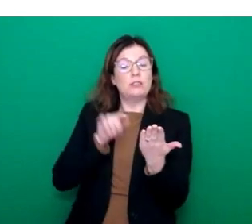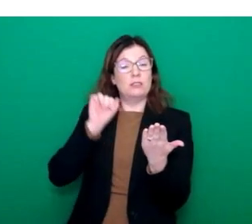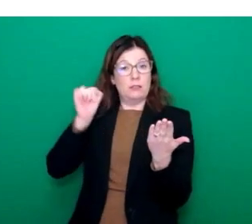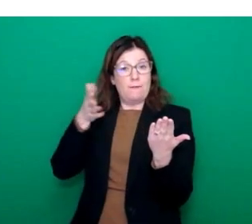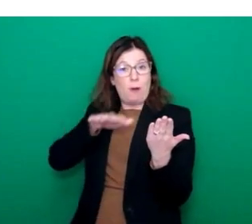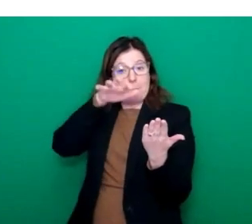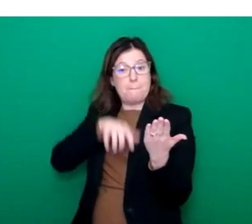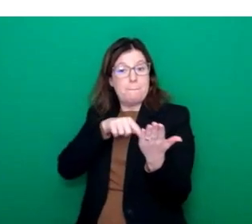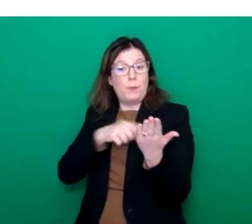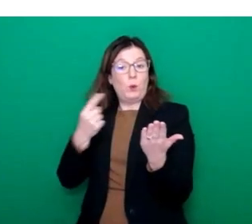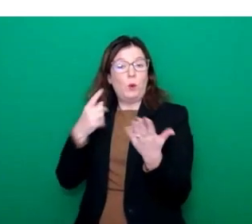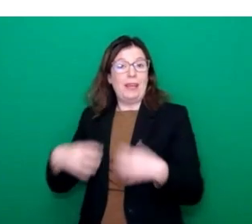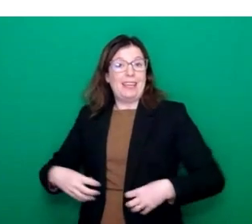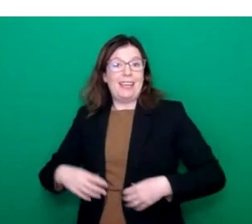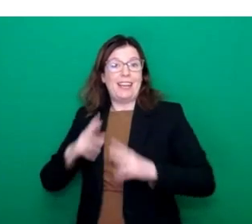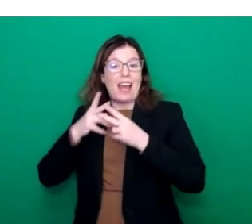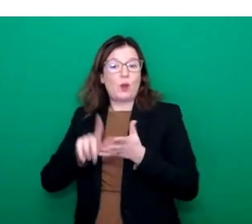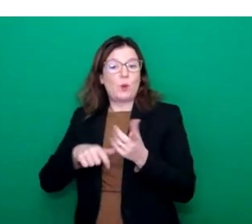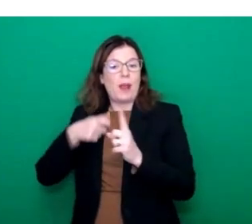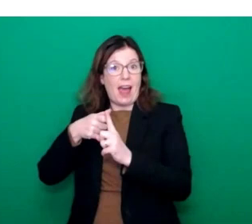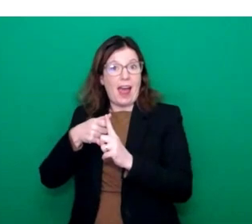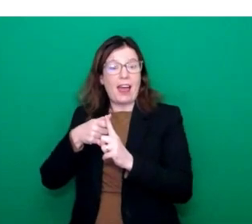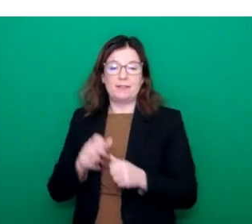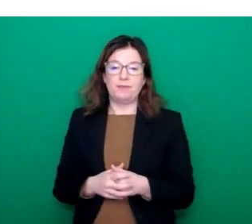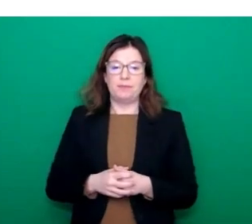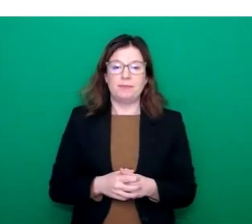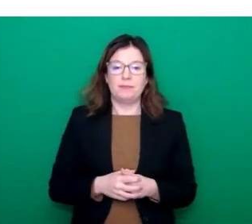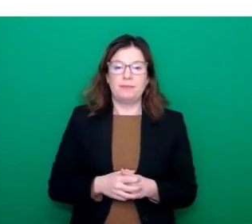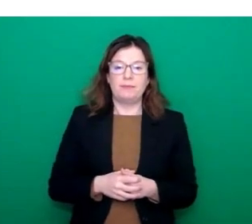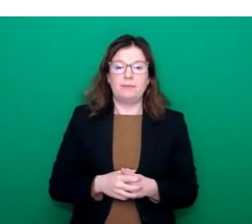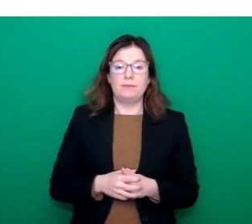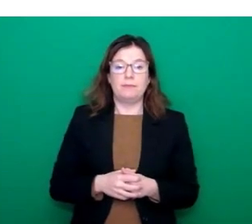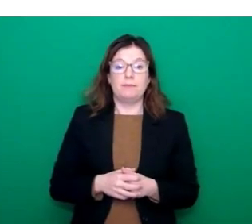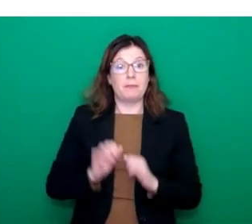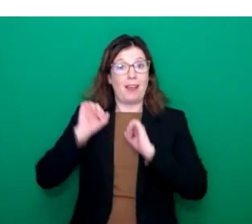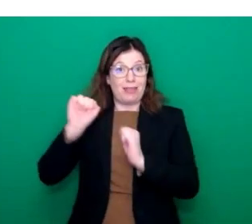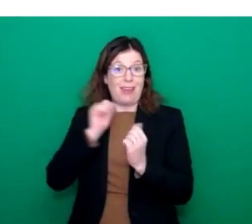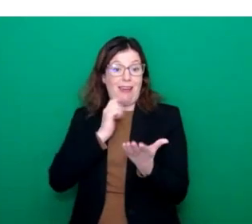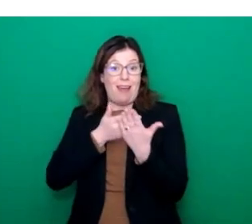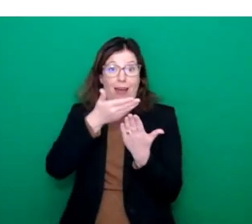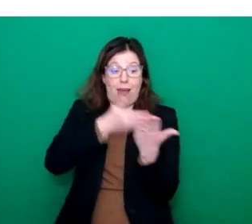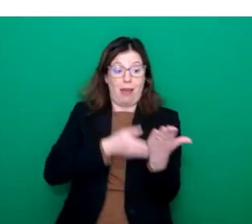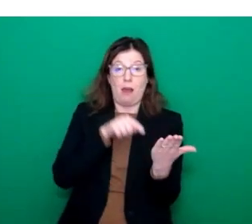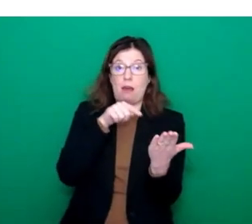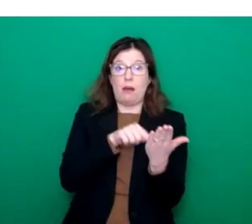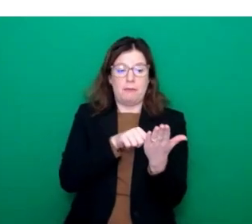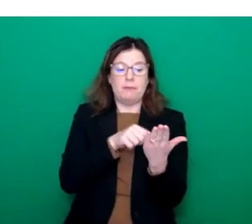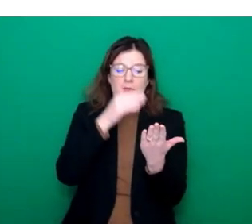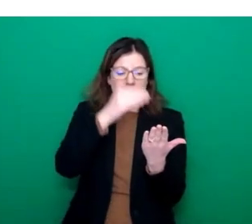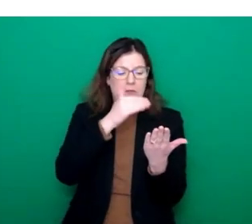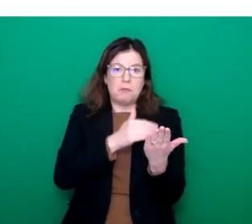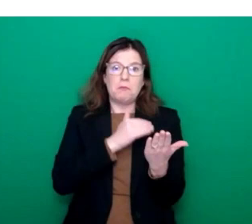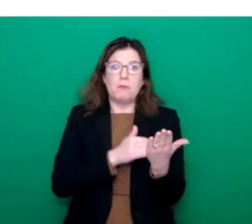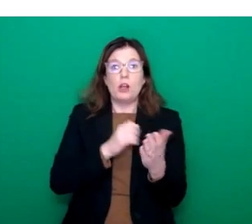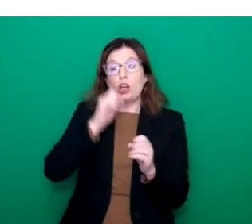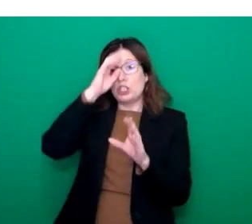moved forwards, caring for people with kidney disease. And within their manifesto, there's a large focus on meeting